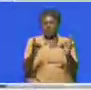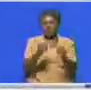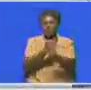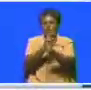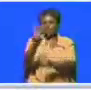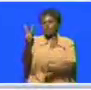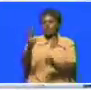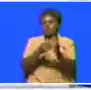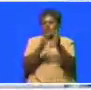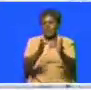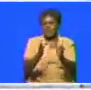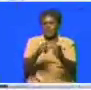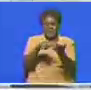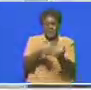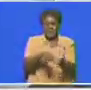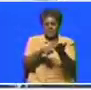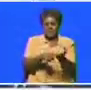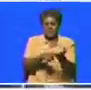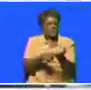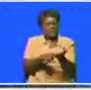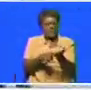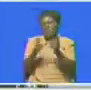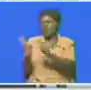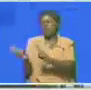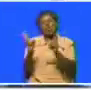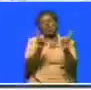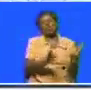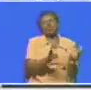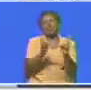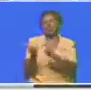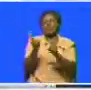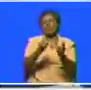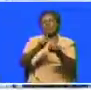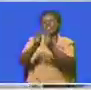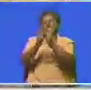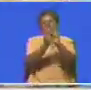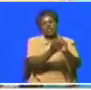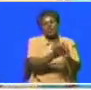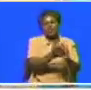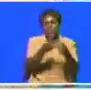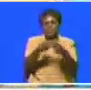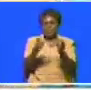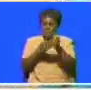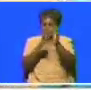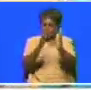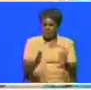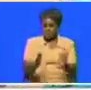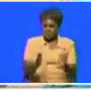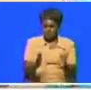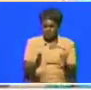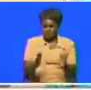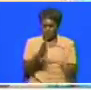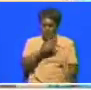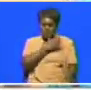leaders, but insist the move is nothing more than a routine administrative procedure. But leaders allied to